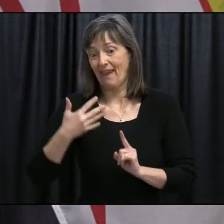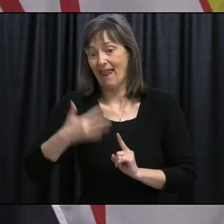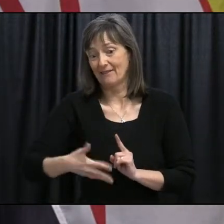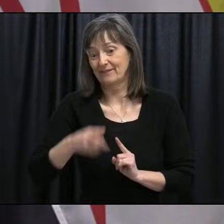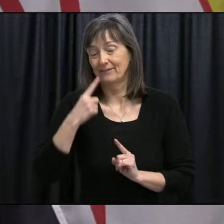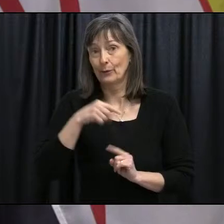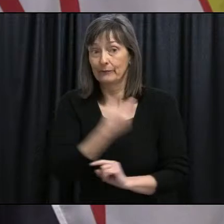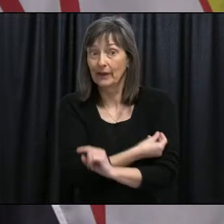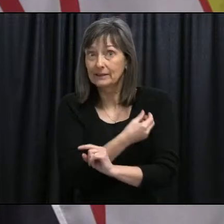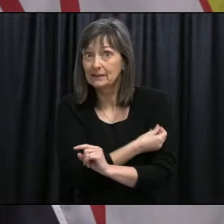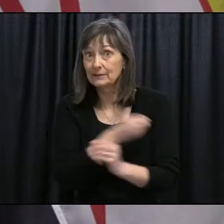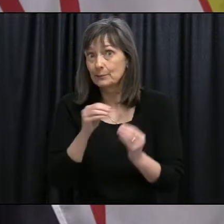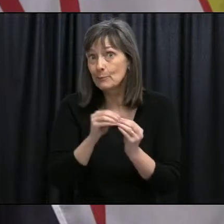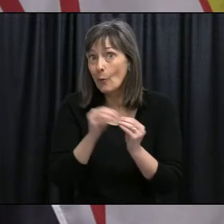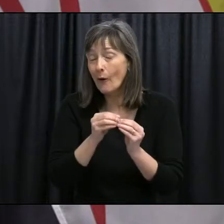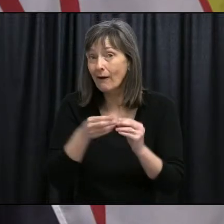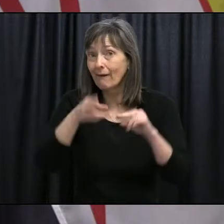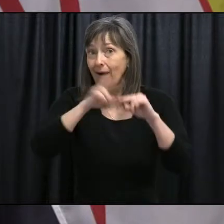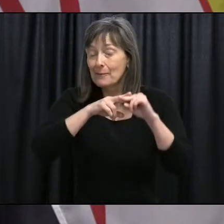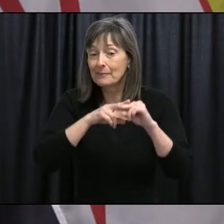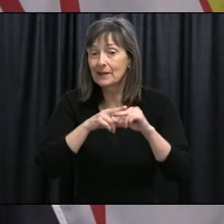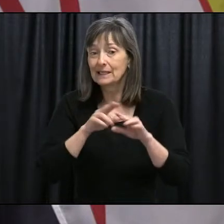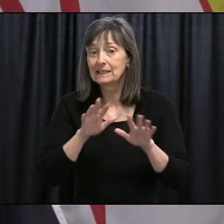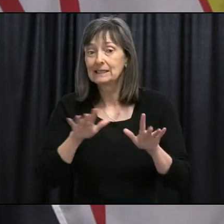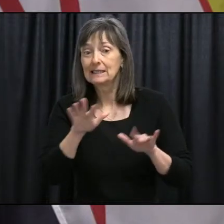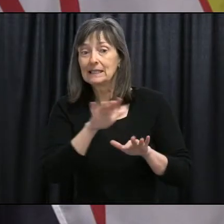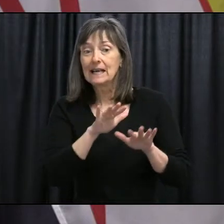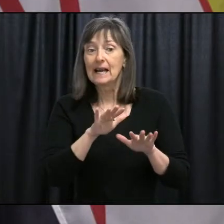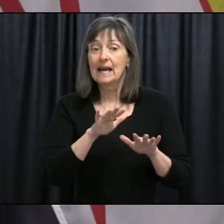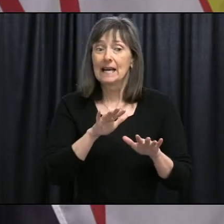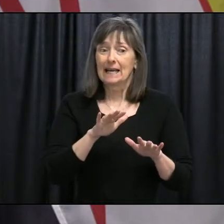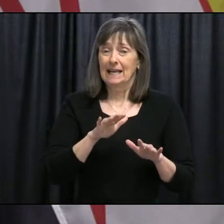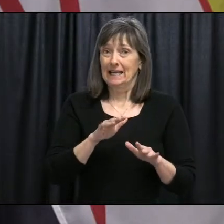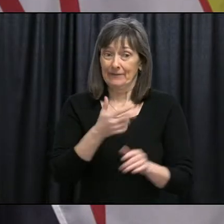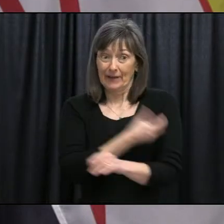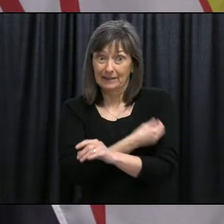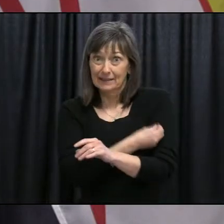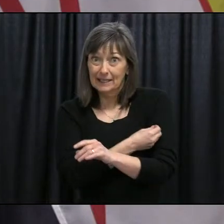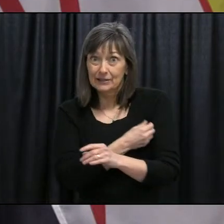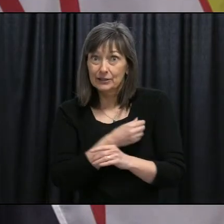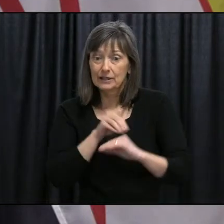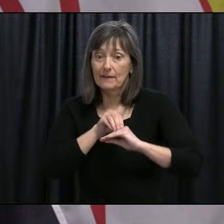increase vaccination rates, and I think we need to see what will happen,